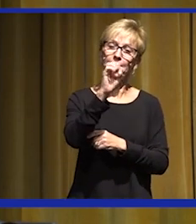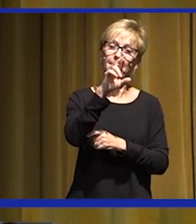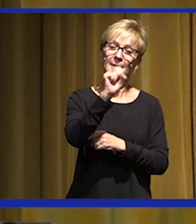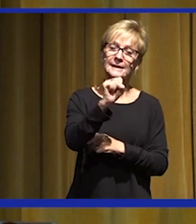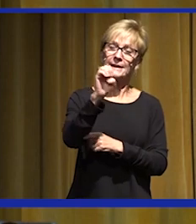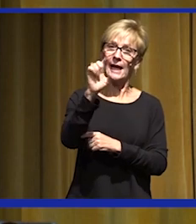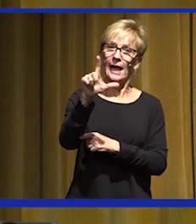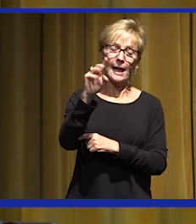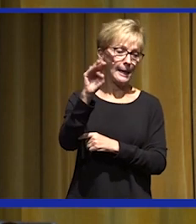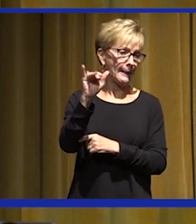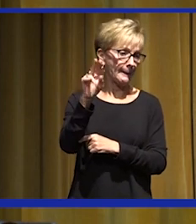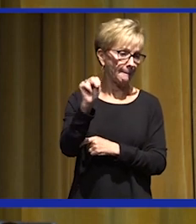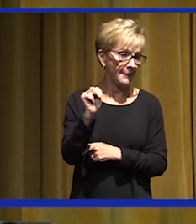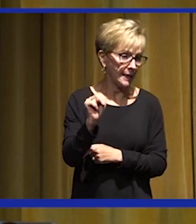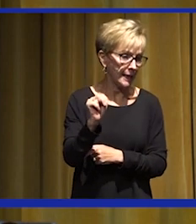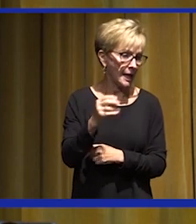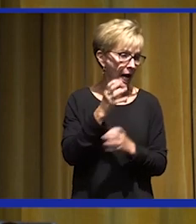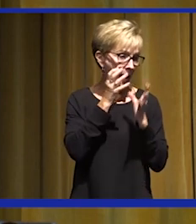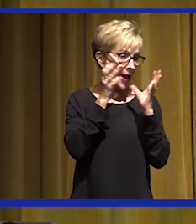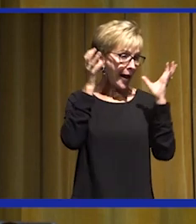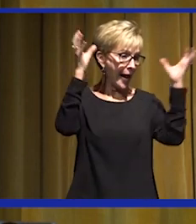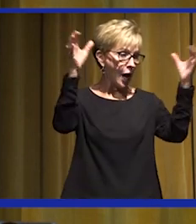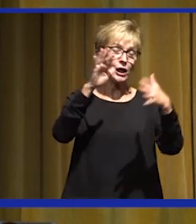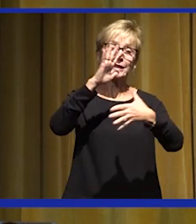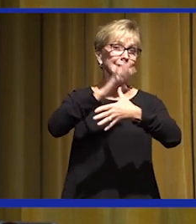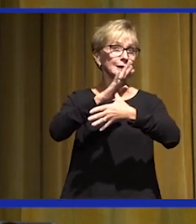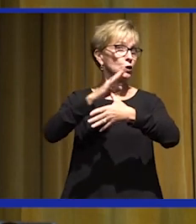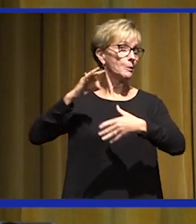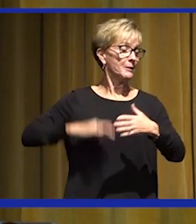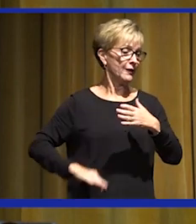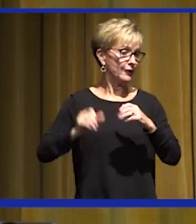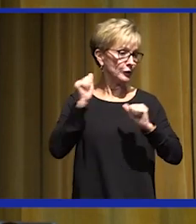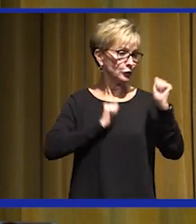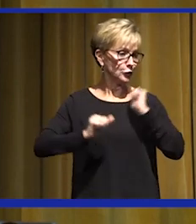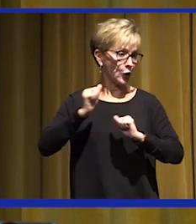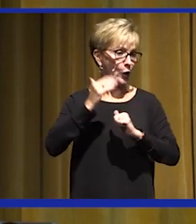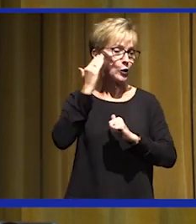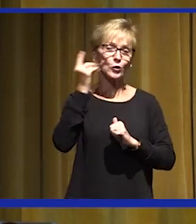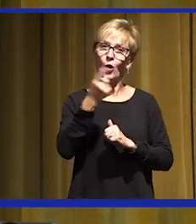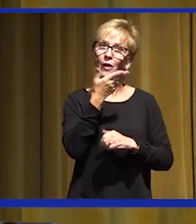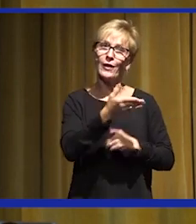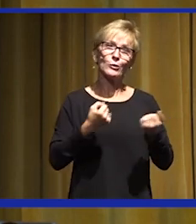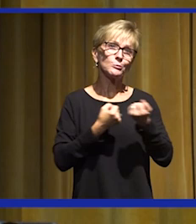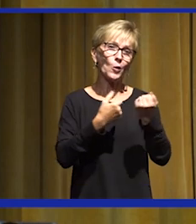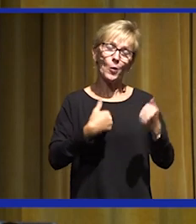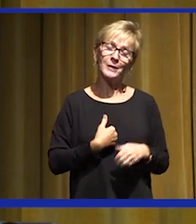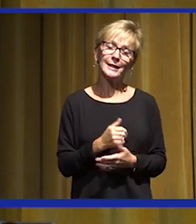howl at the senior benefit shows and knew she was there to support me. I miss